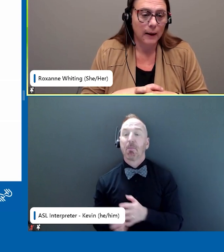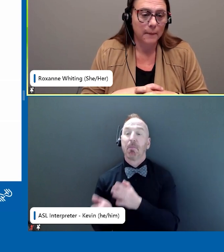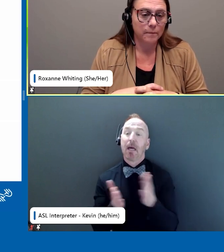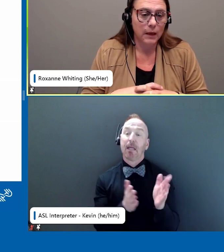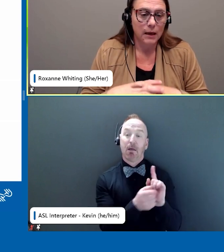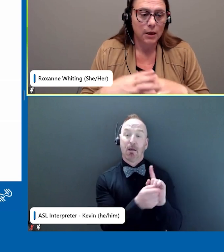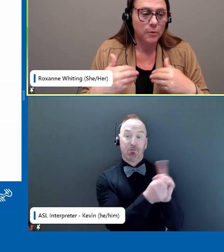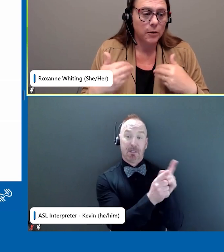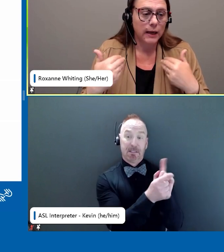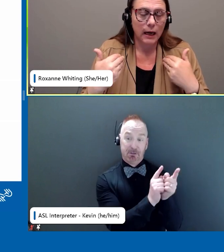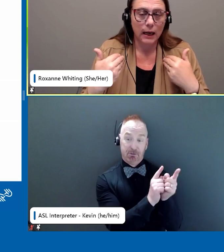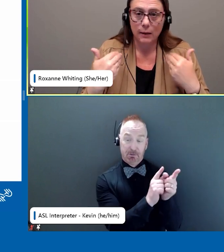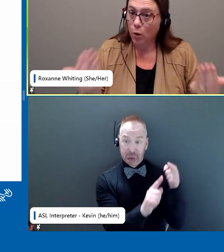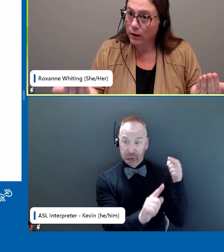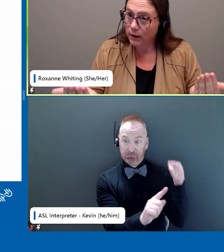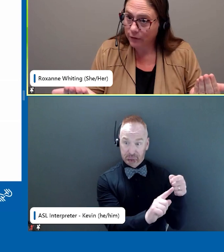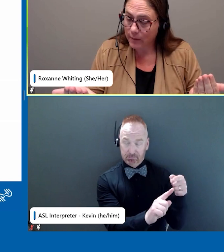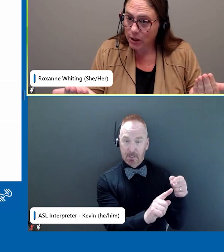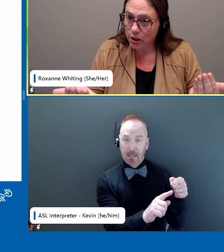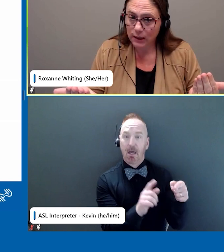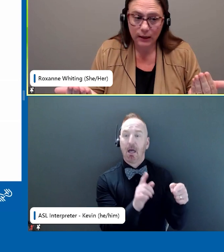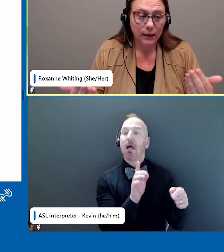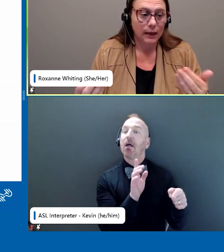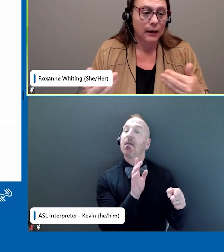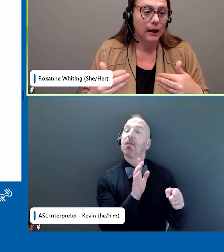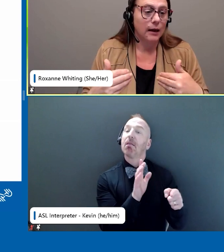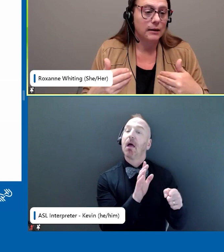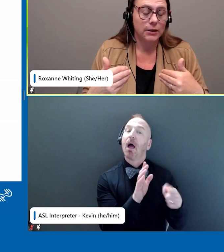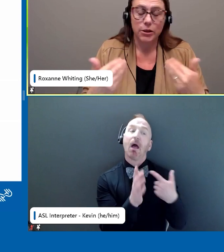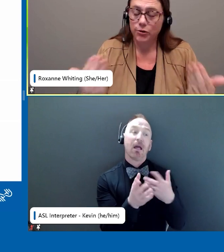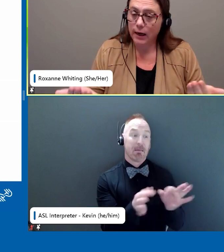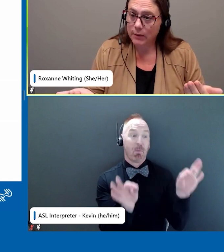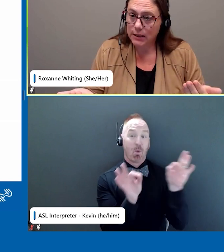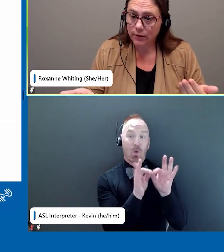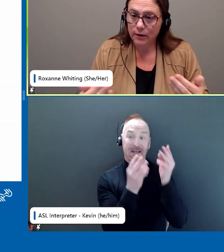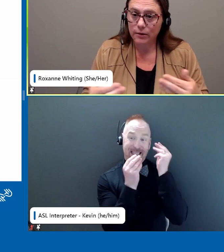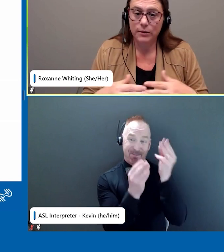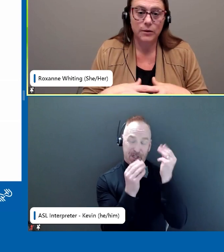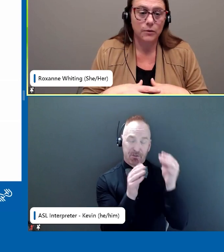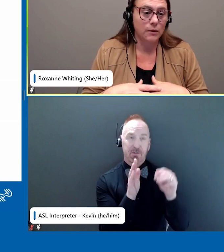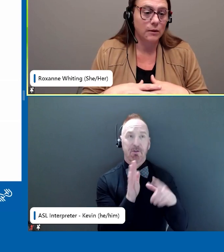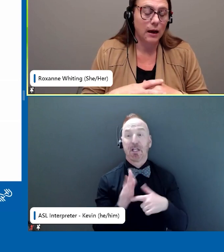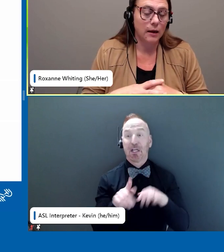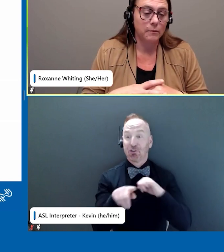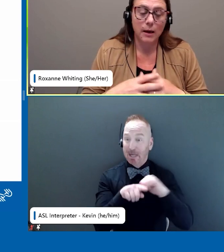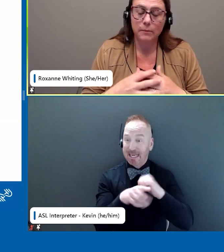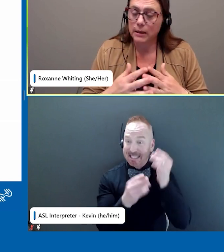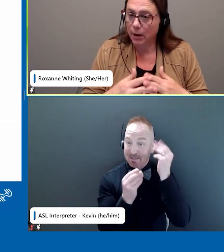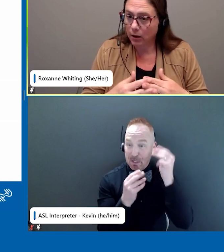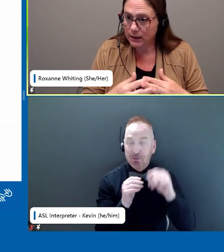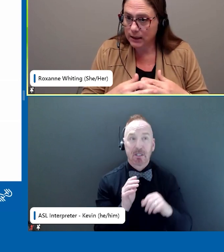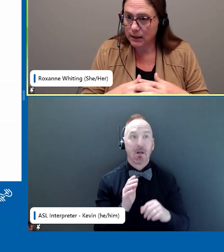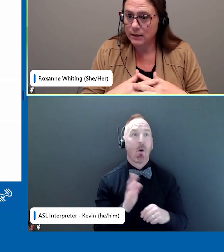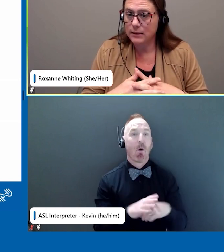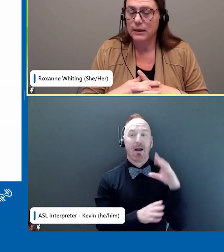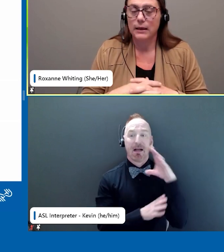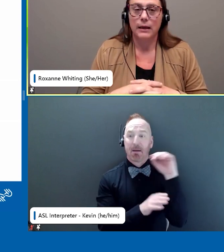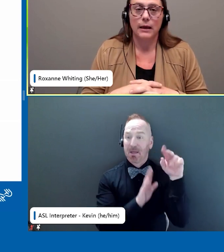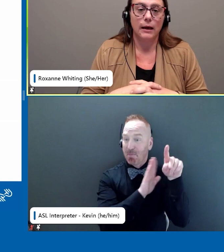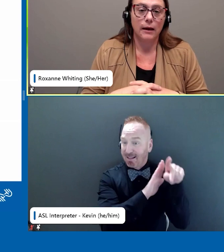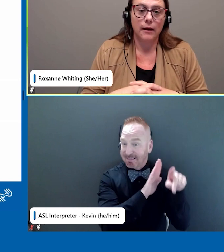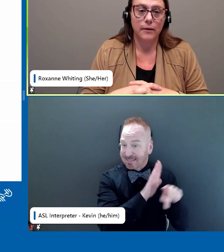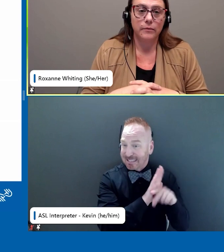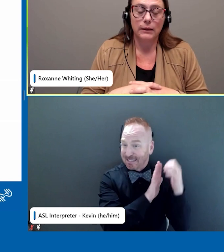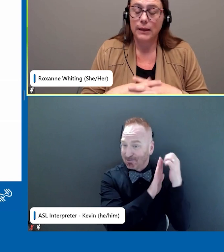you're communicating important information, such as training materials or company policies,